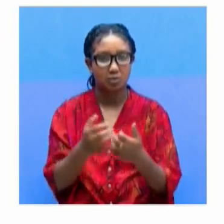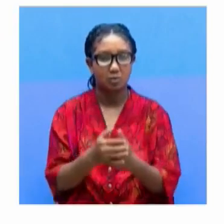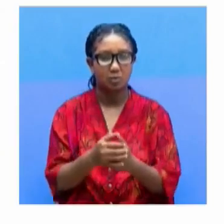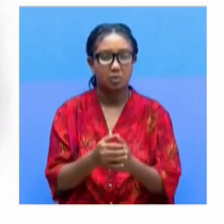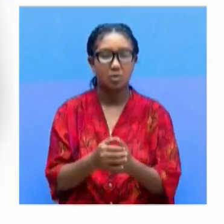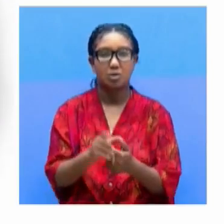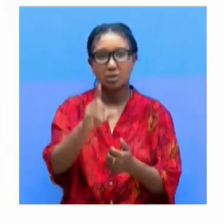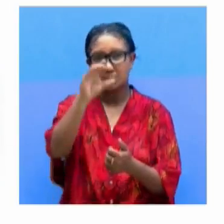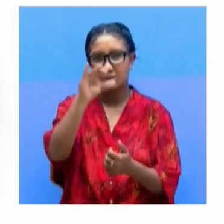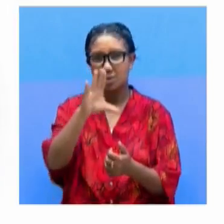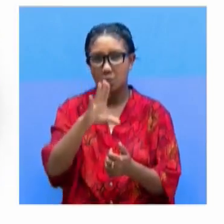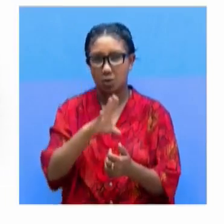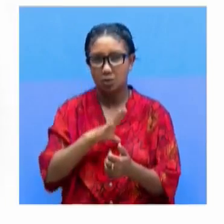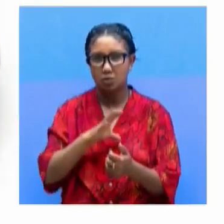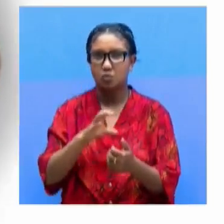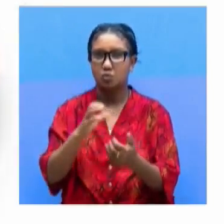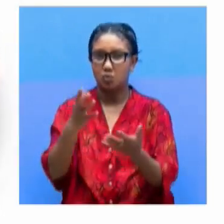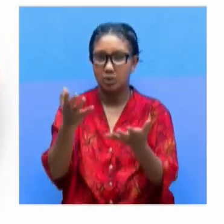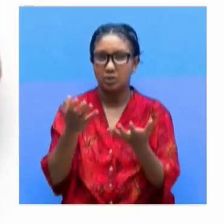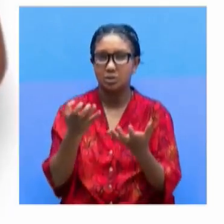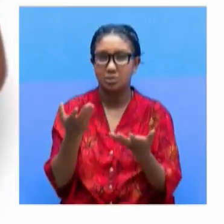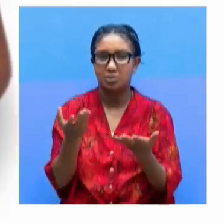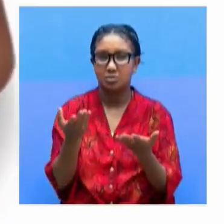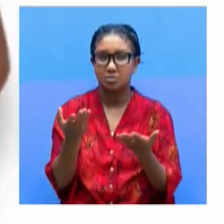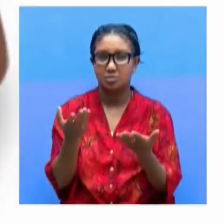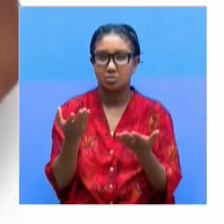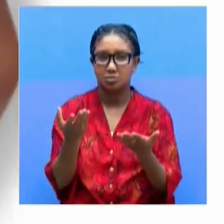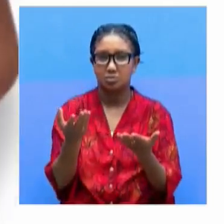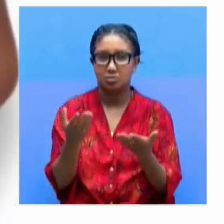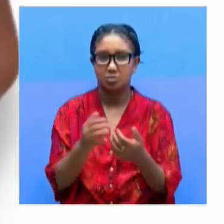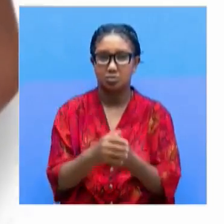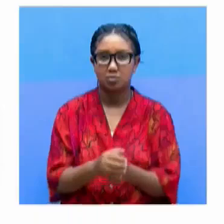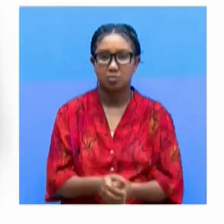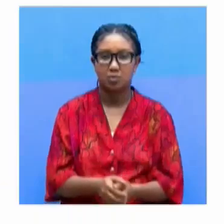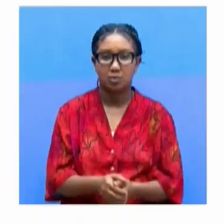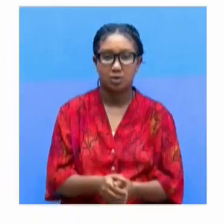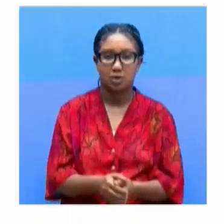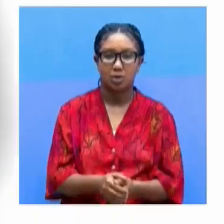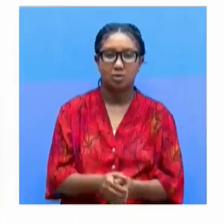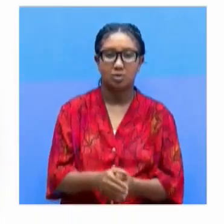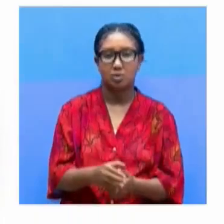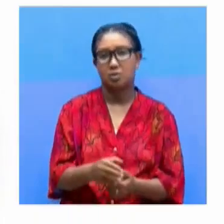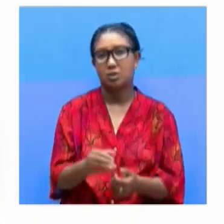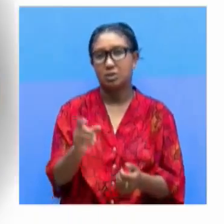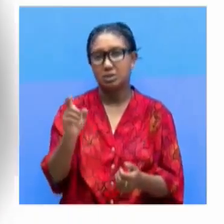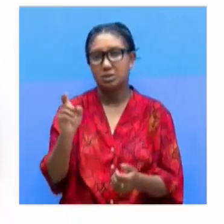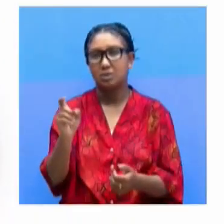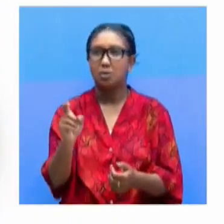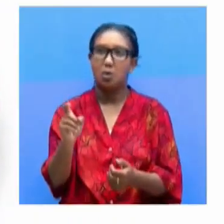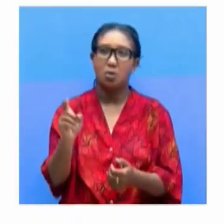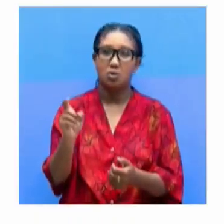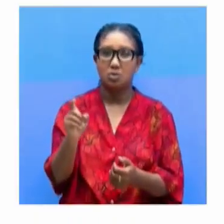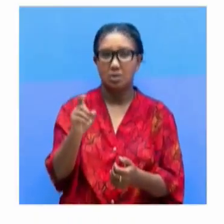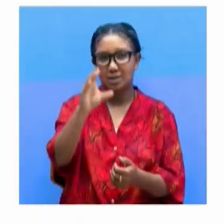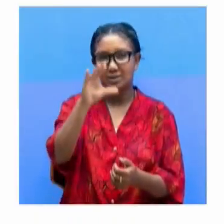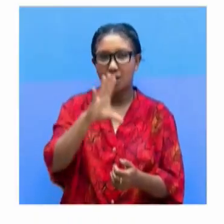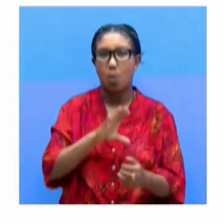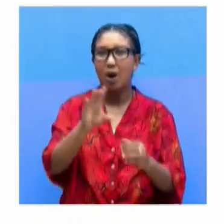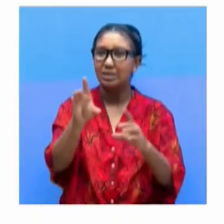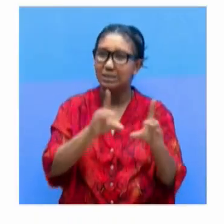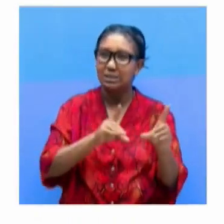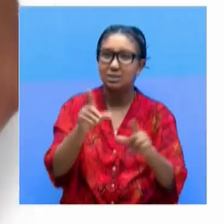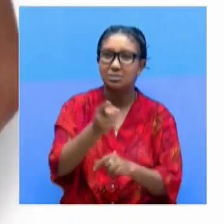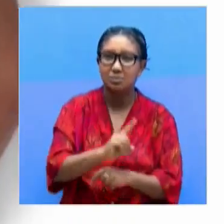what someone wanted, since we are talking about something which happened in the past, or what someone did, one of the